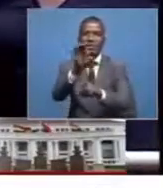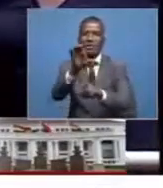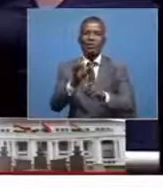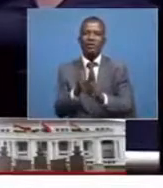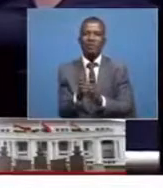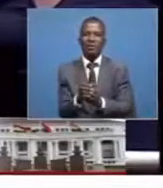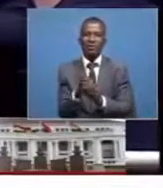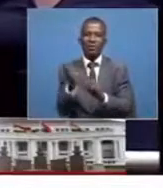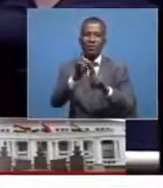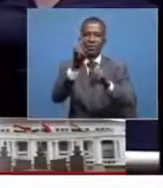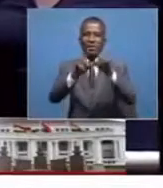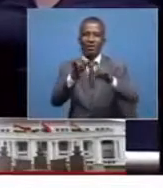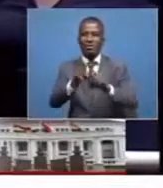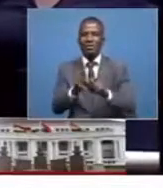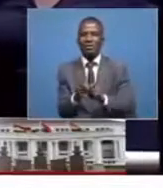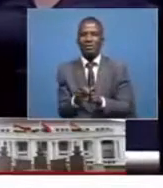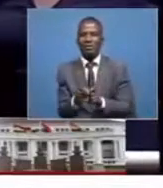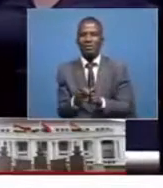from.